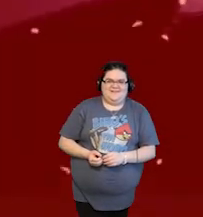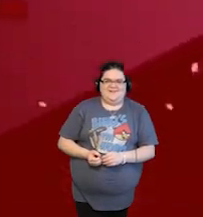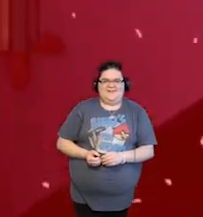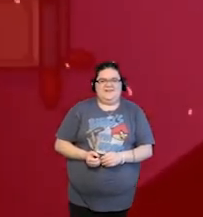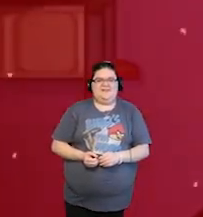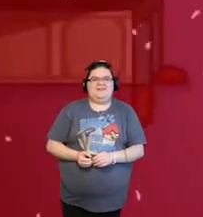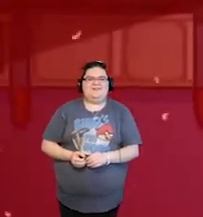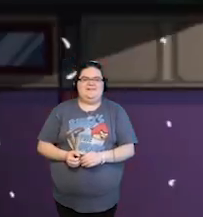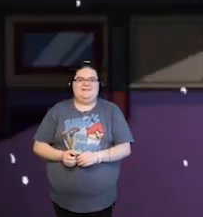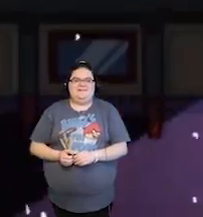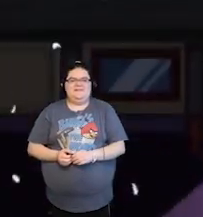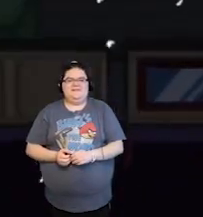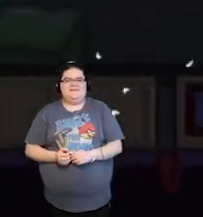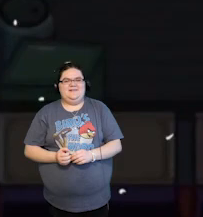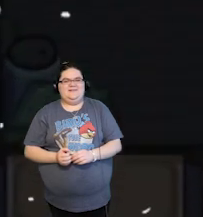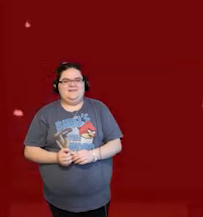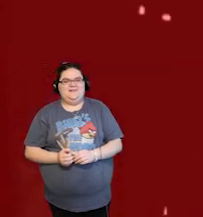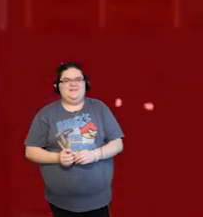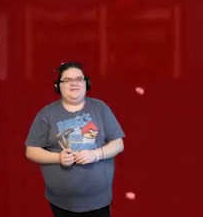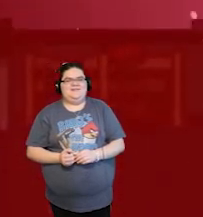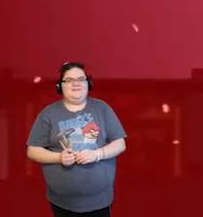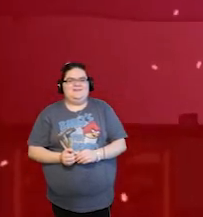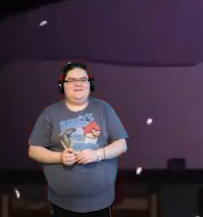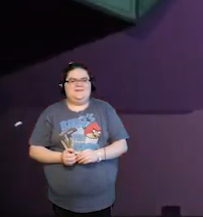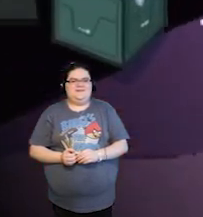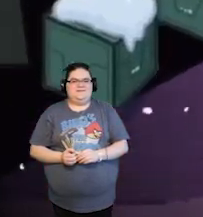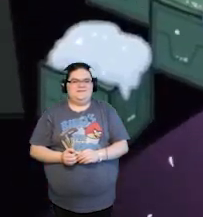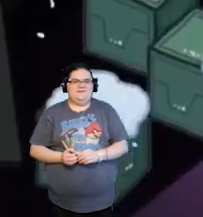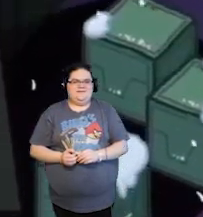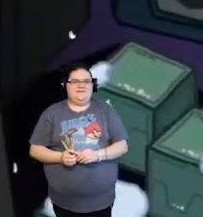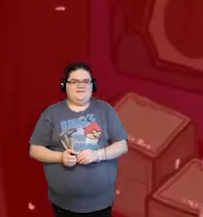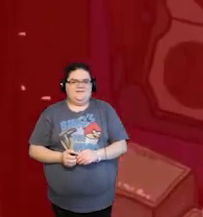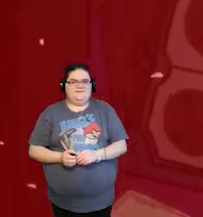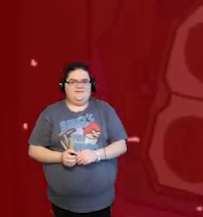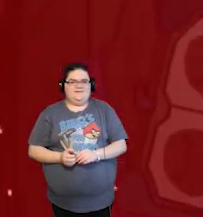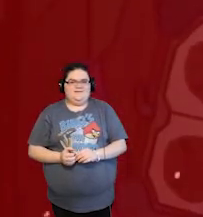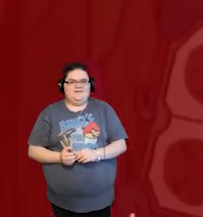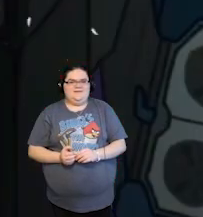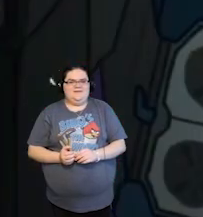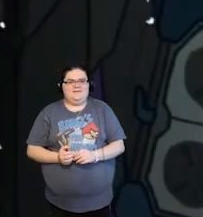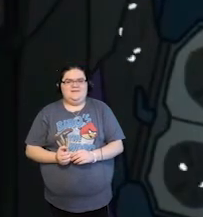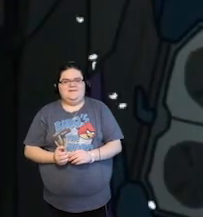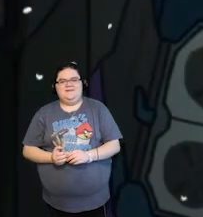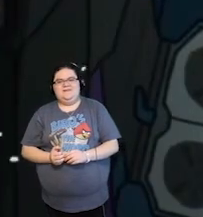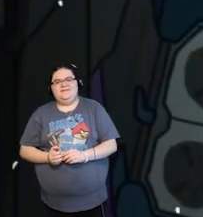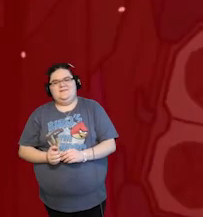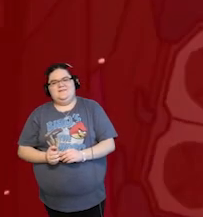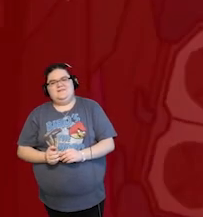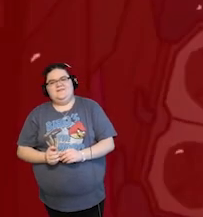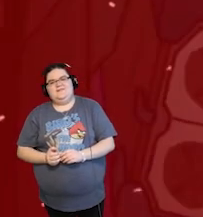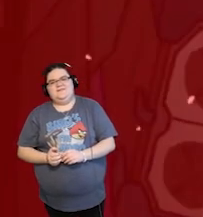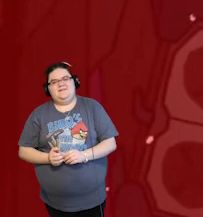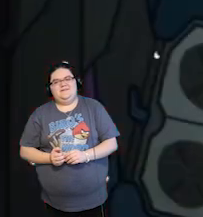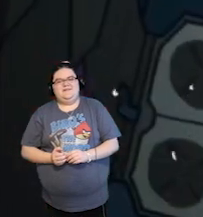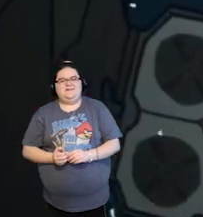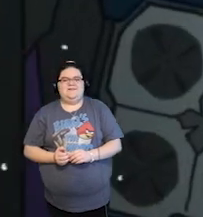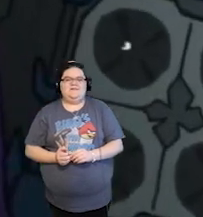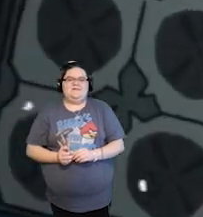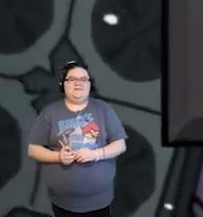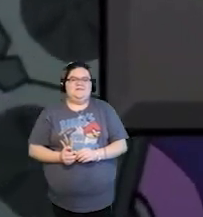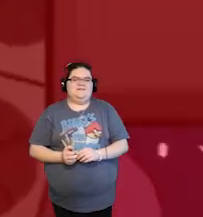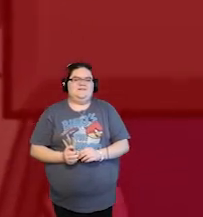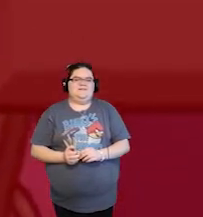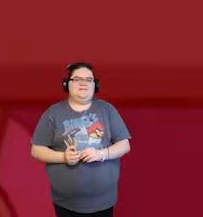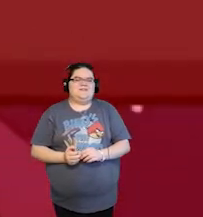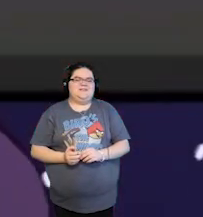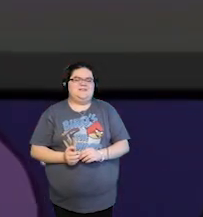Oh. Alrighty. Down the reactor. Lachlan, Mr. Good Guy, first guy out of the reactor core. Just trying to get the mainstream love,